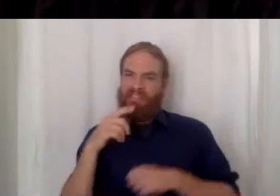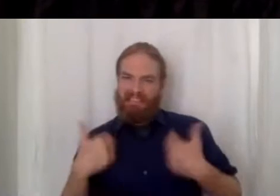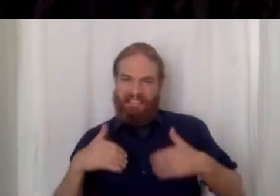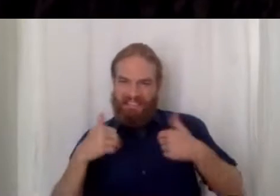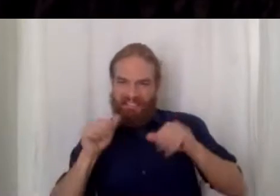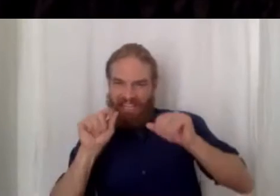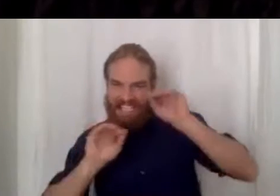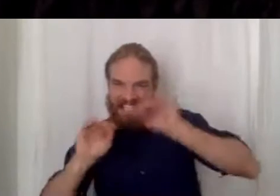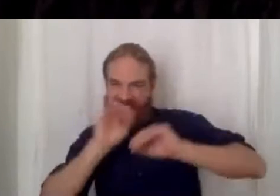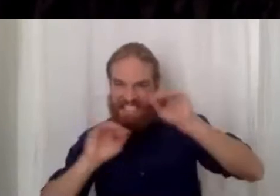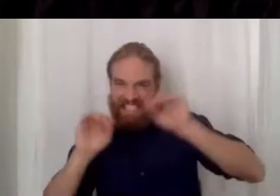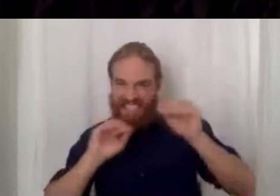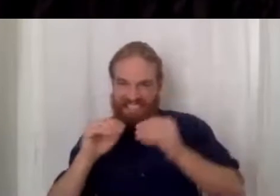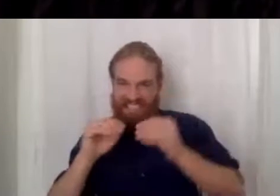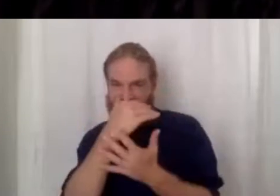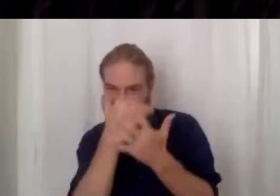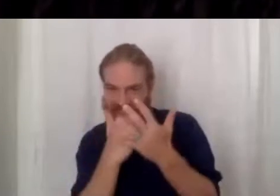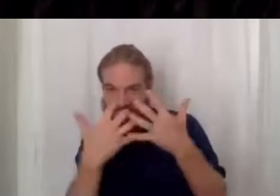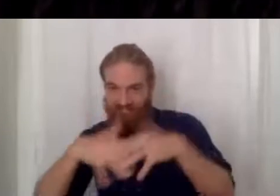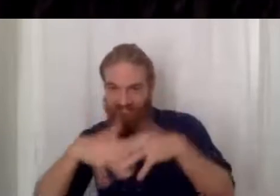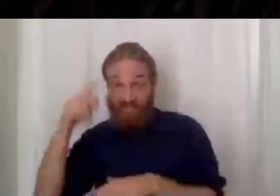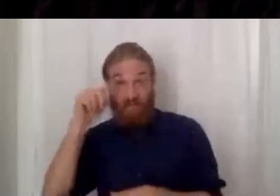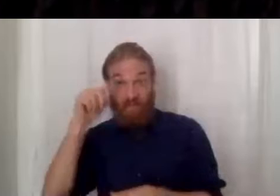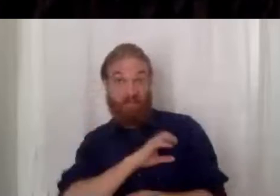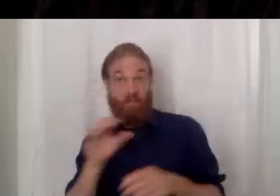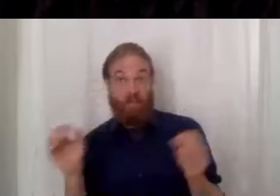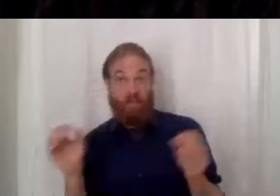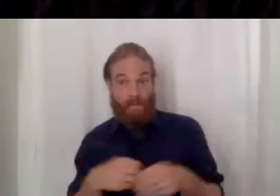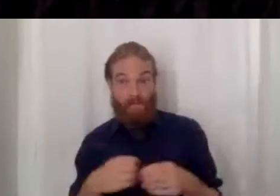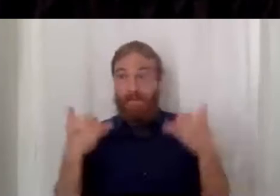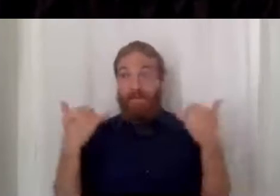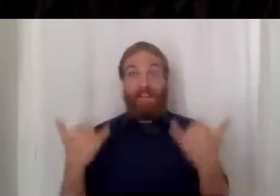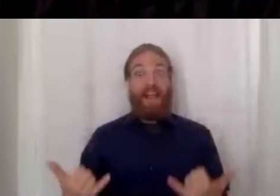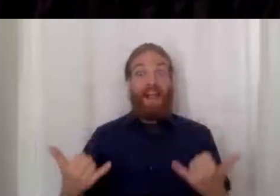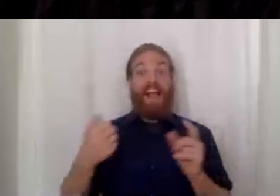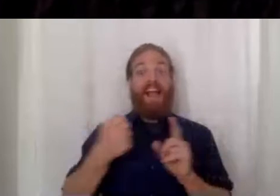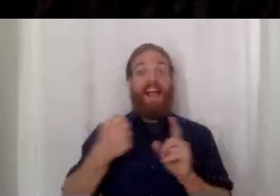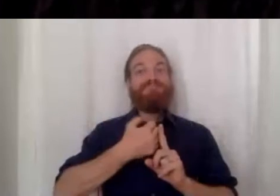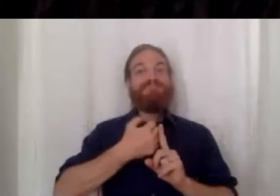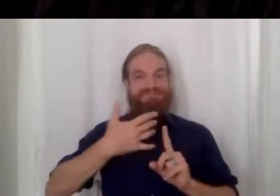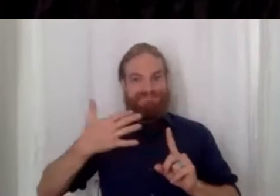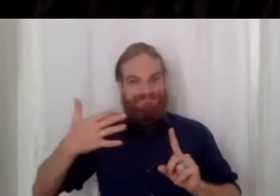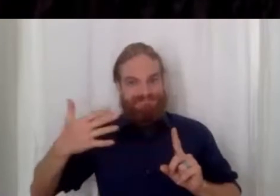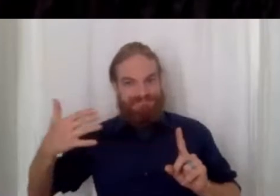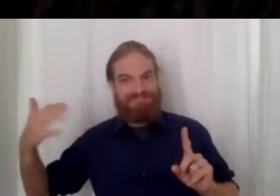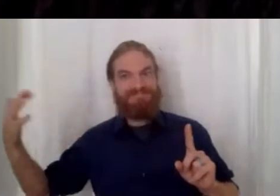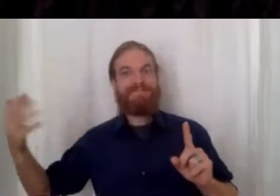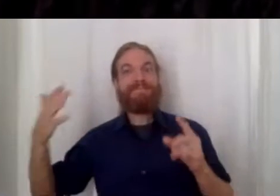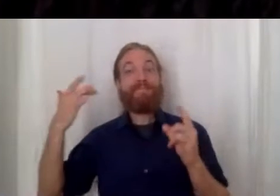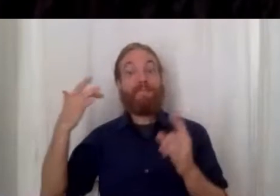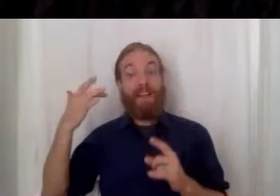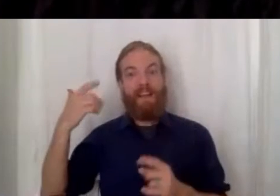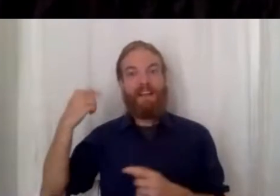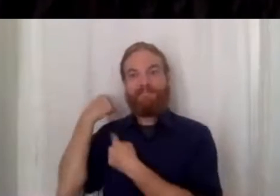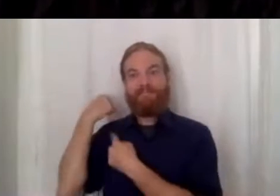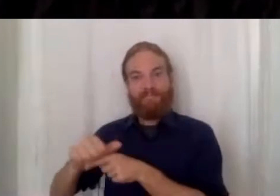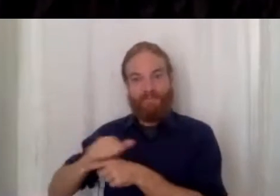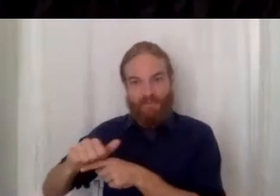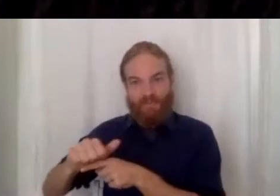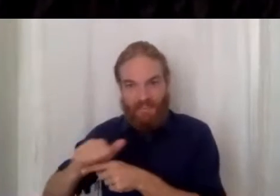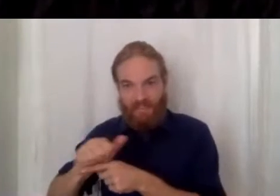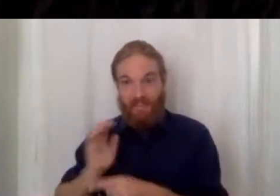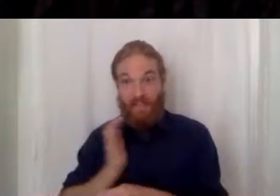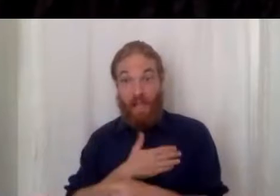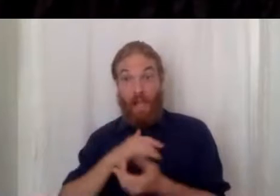it's expanding because it is a best practice model. And our medical director has been